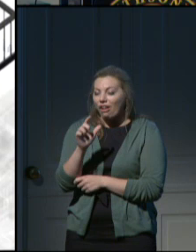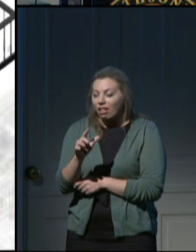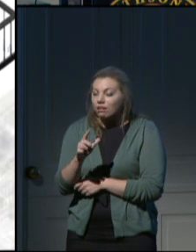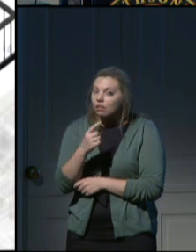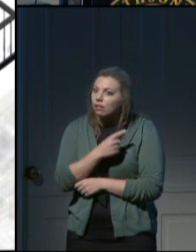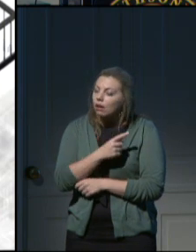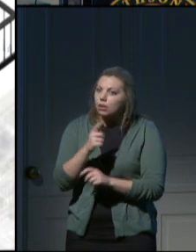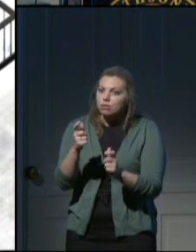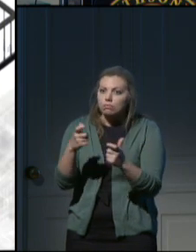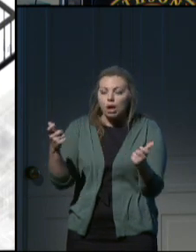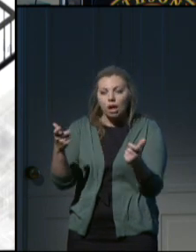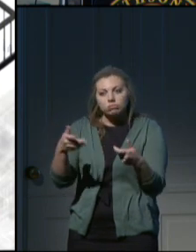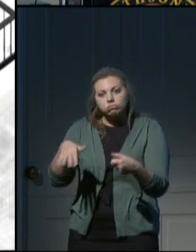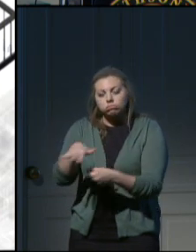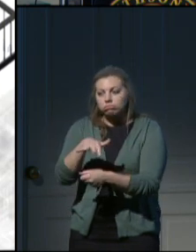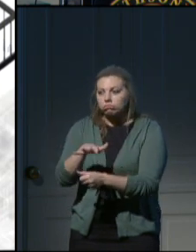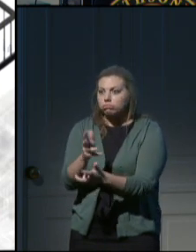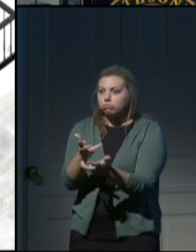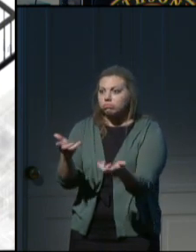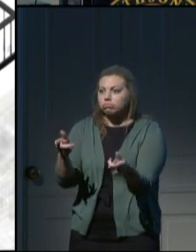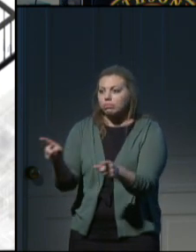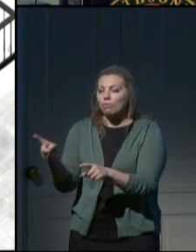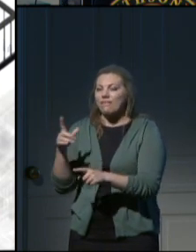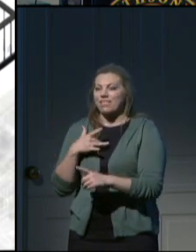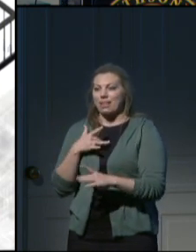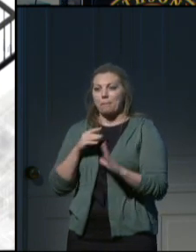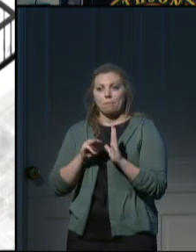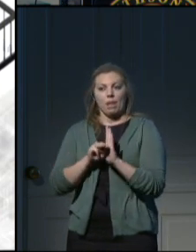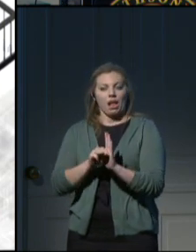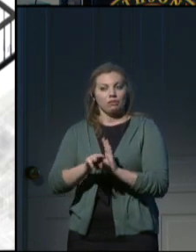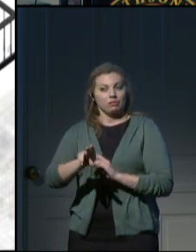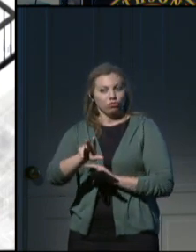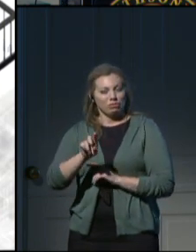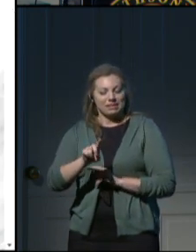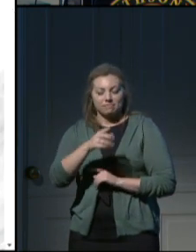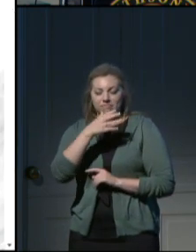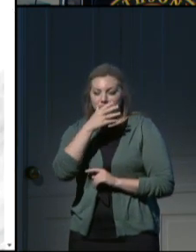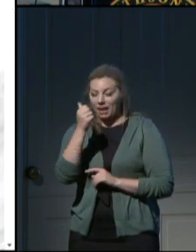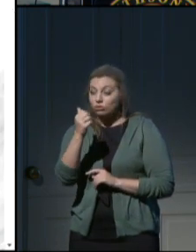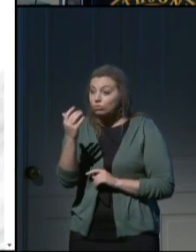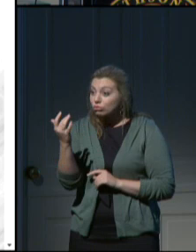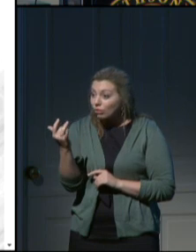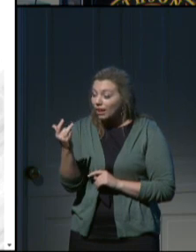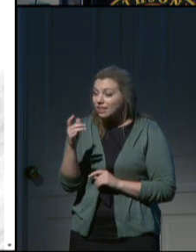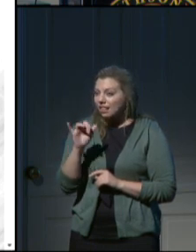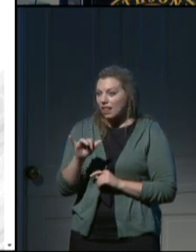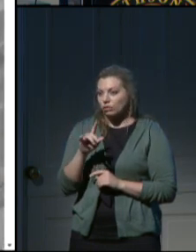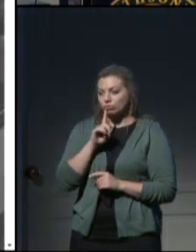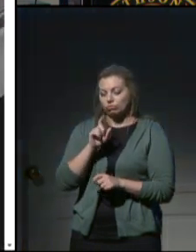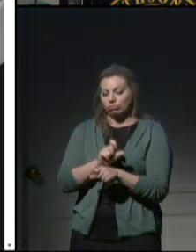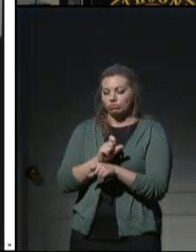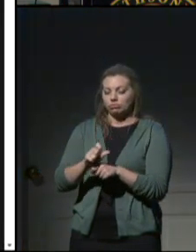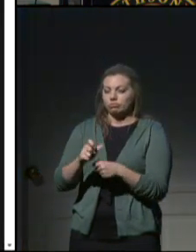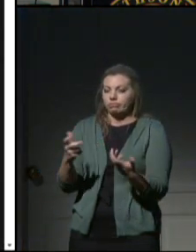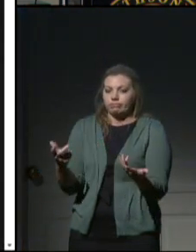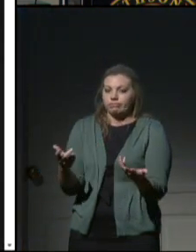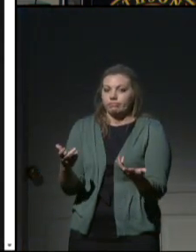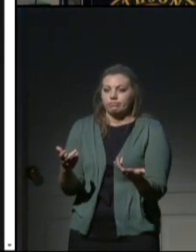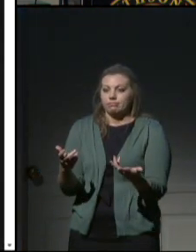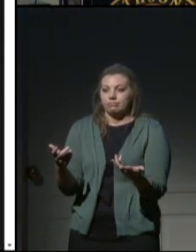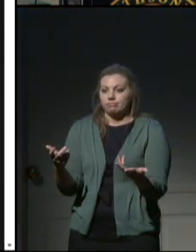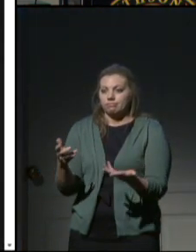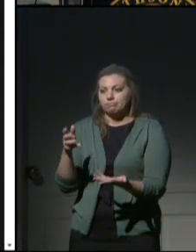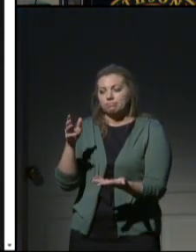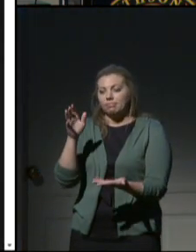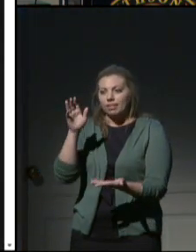that we felt the models worked best, the 3D model worked best, because it was an inherently